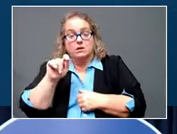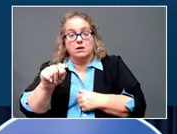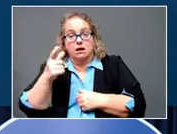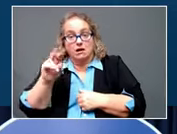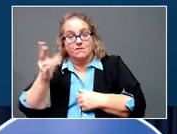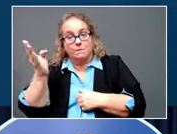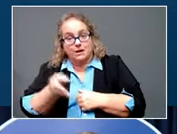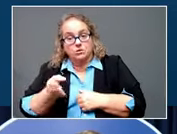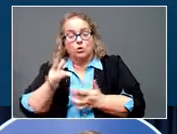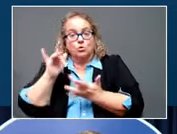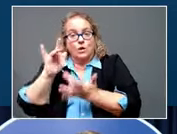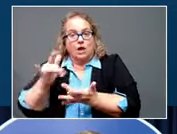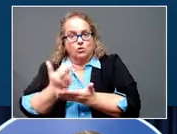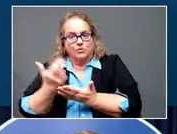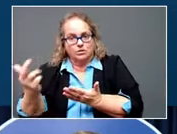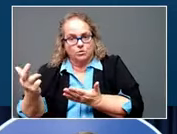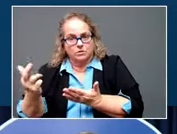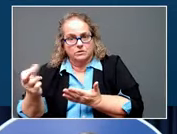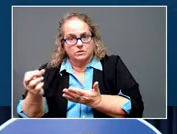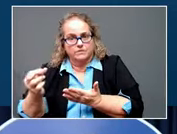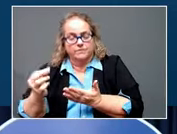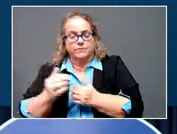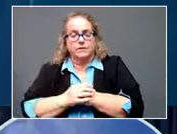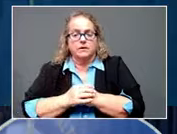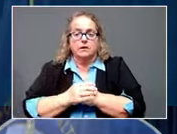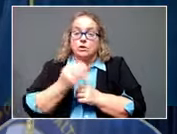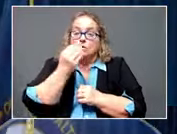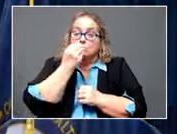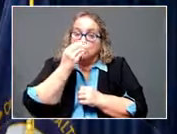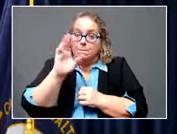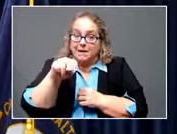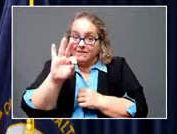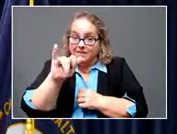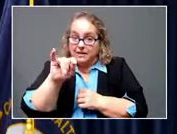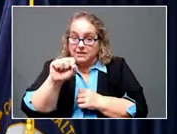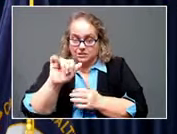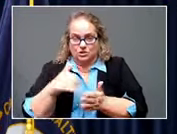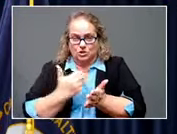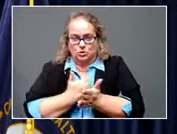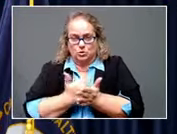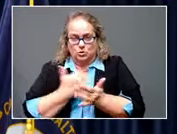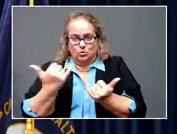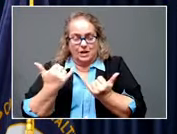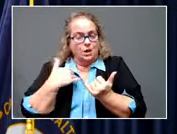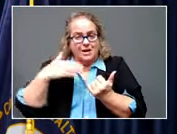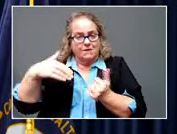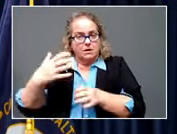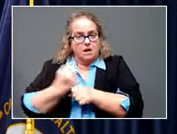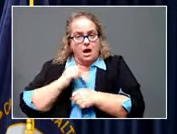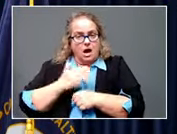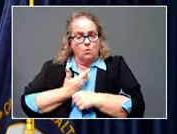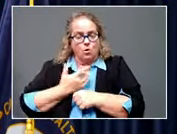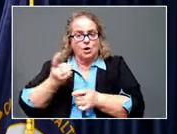governor.ky.gov/tornado-resources. Food benefits. This is new today. We haven't quite gotten our disaster SNAP benefits yet, though it